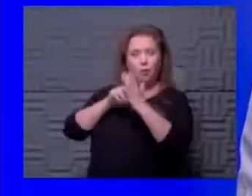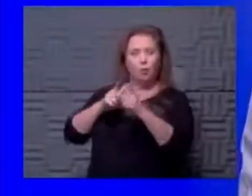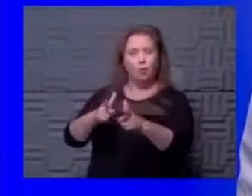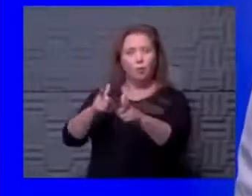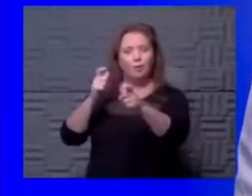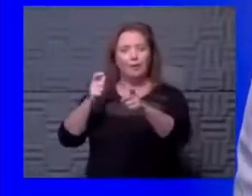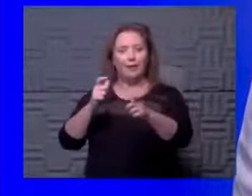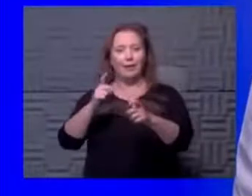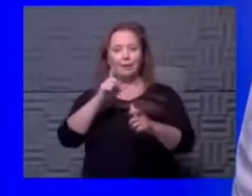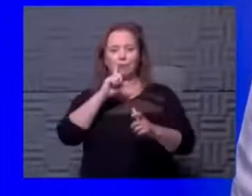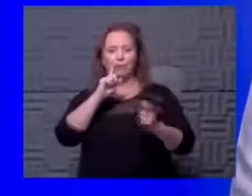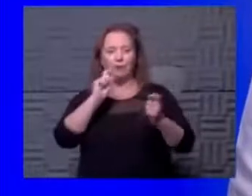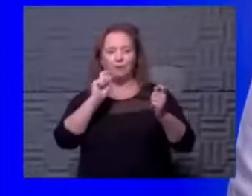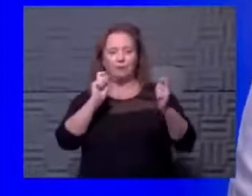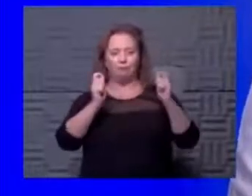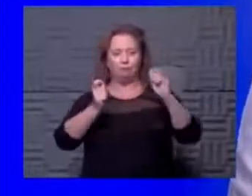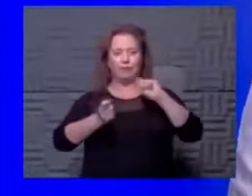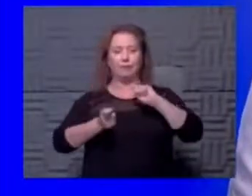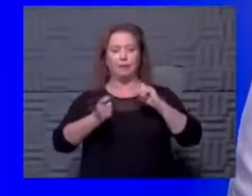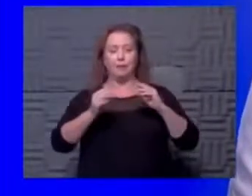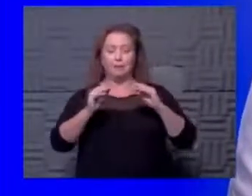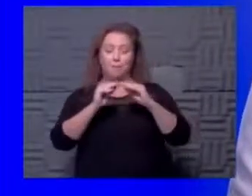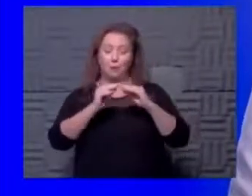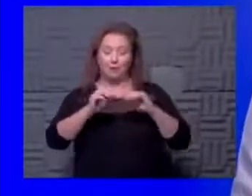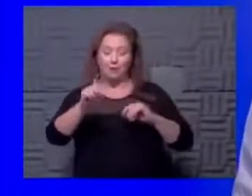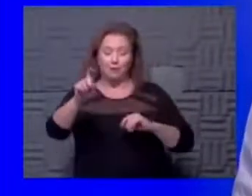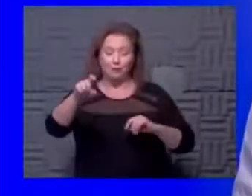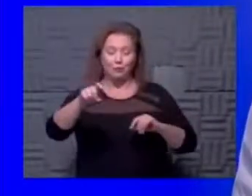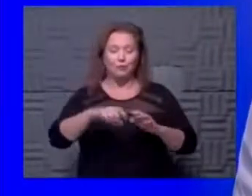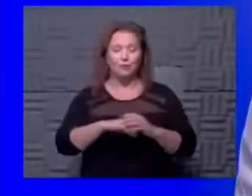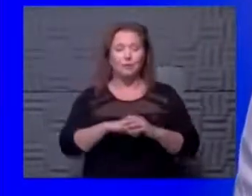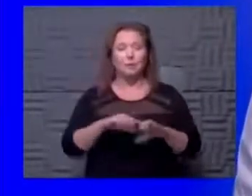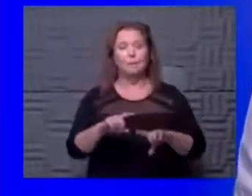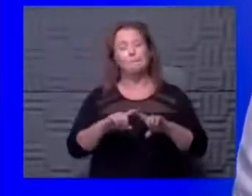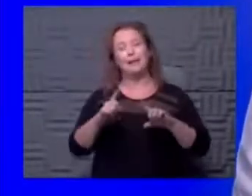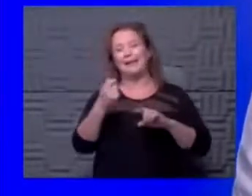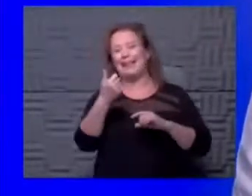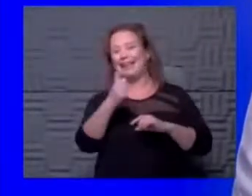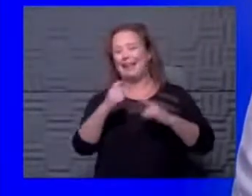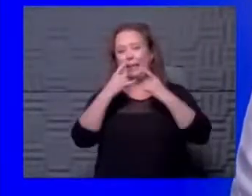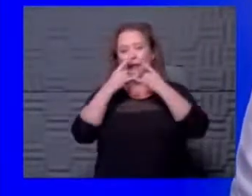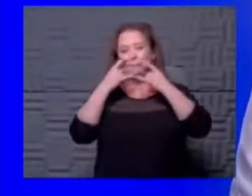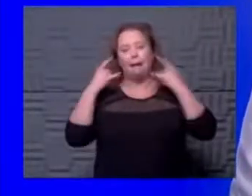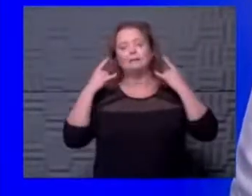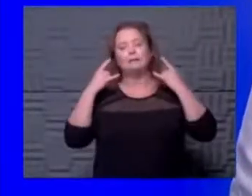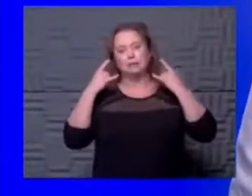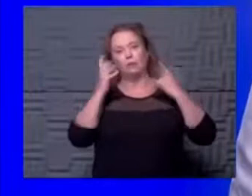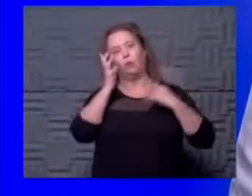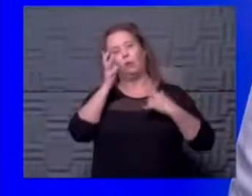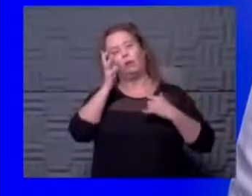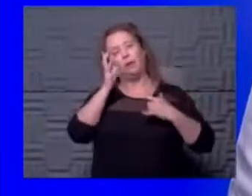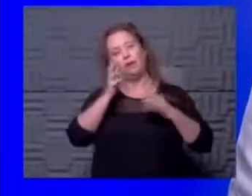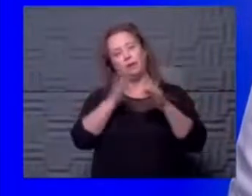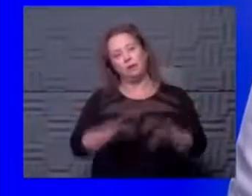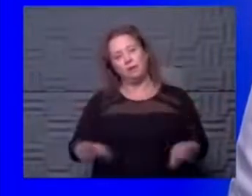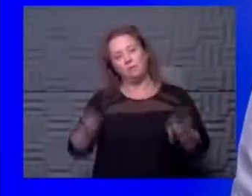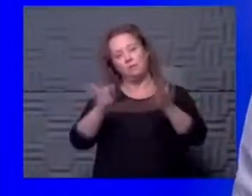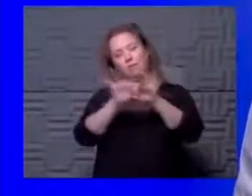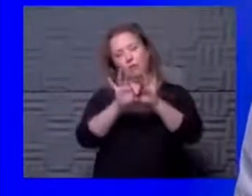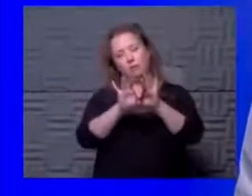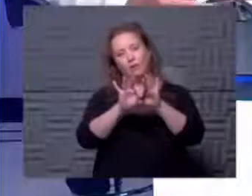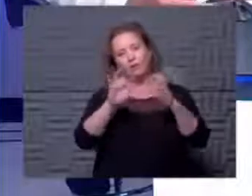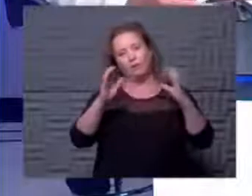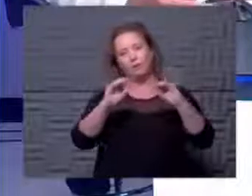know they probably will be manipulating it more than they should be, but again, any mask barrier is going to be more important than none at